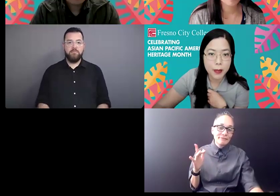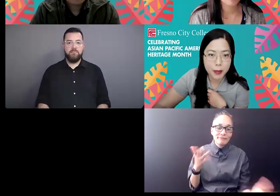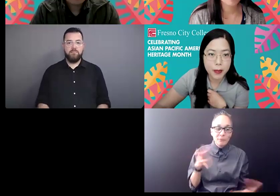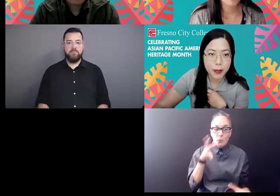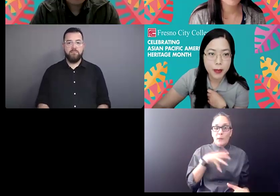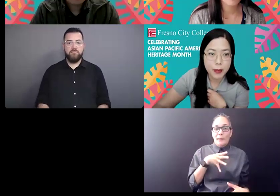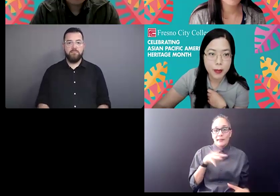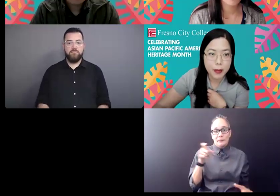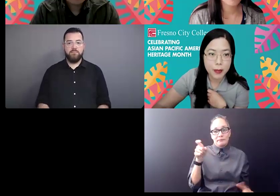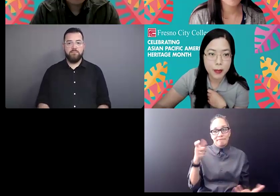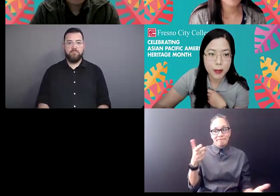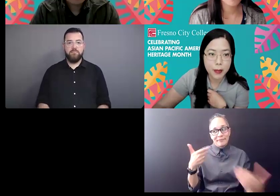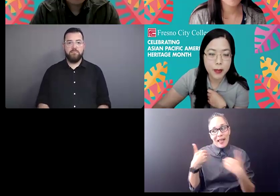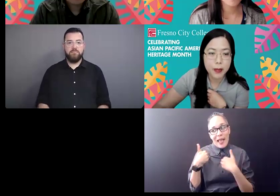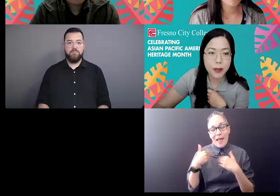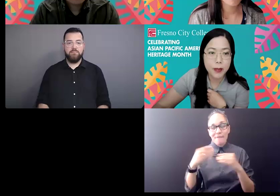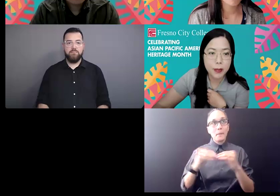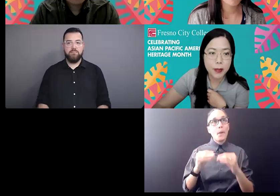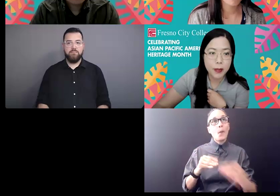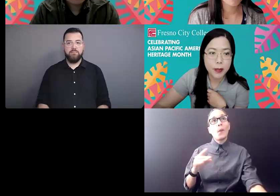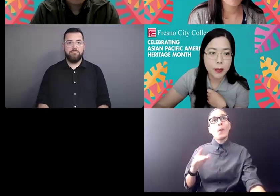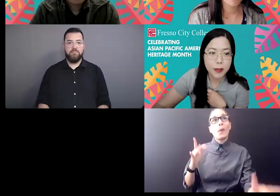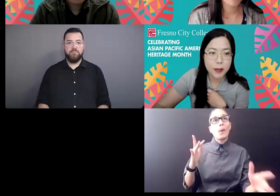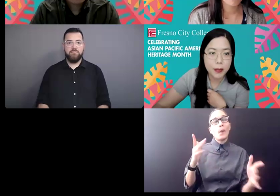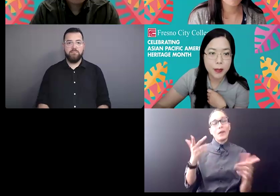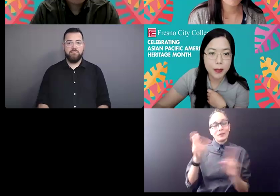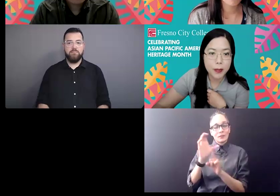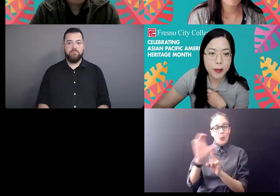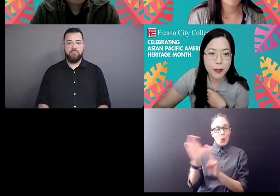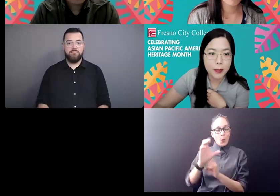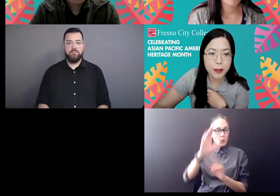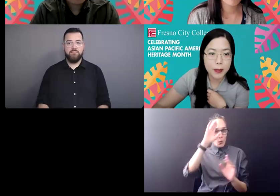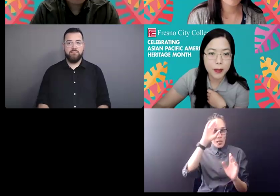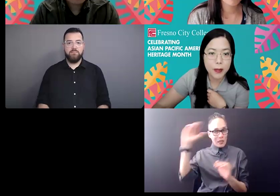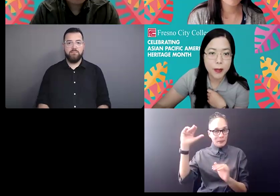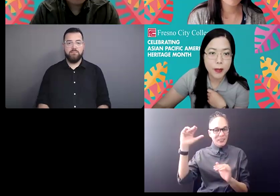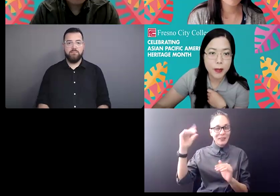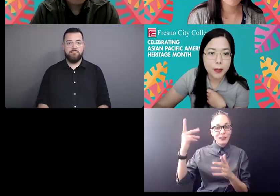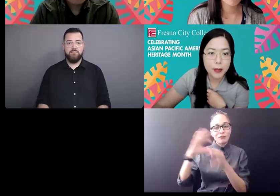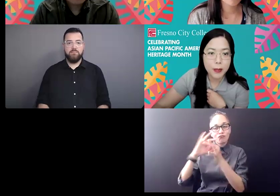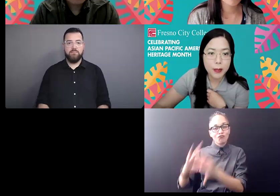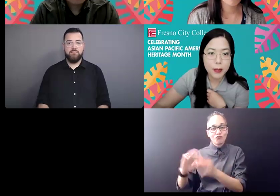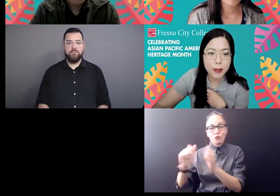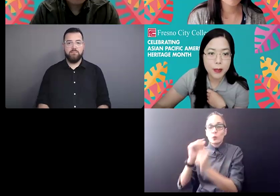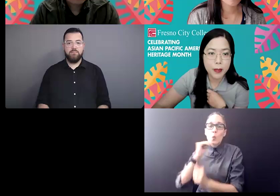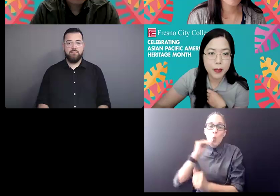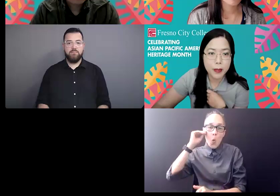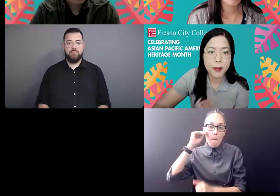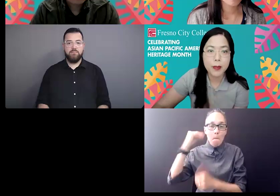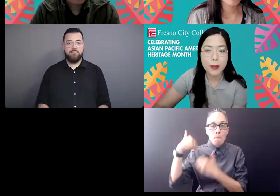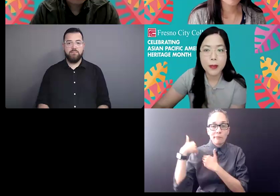women that have these more, these cultural expectations that are more tied to the home.